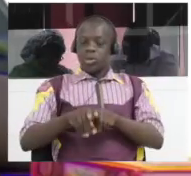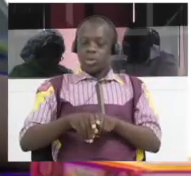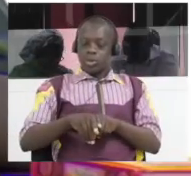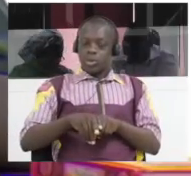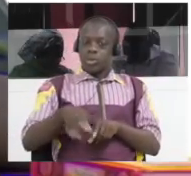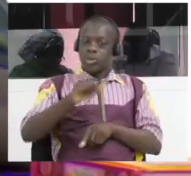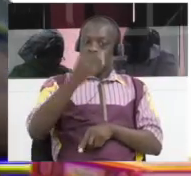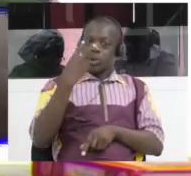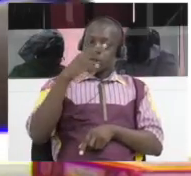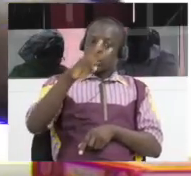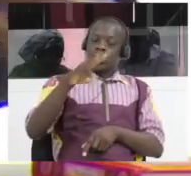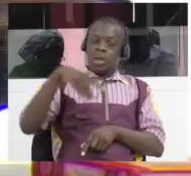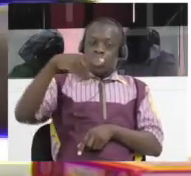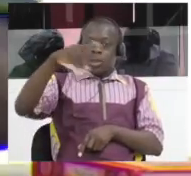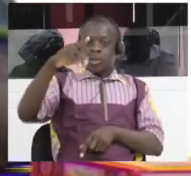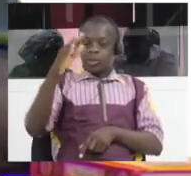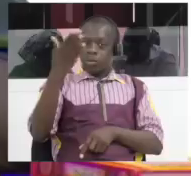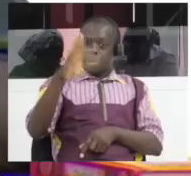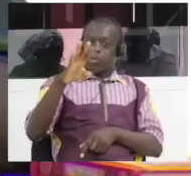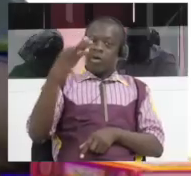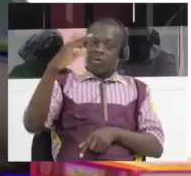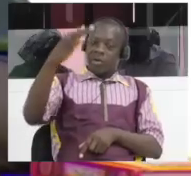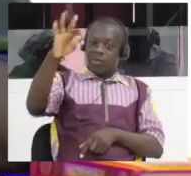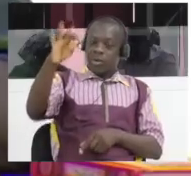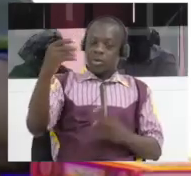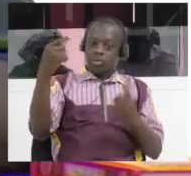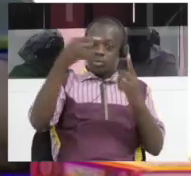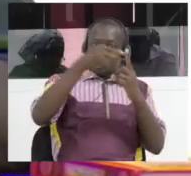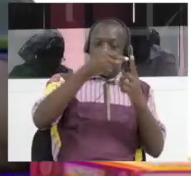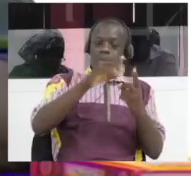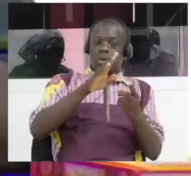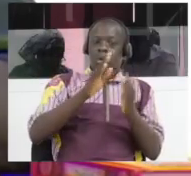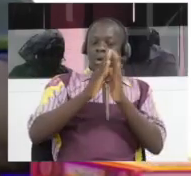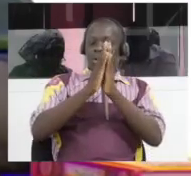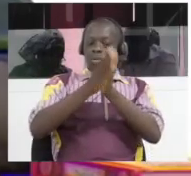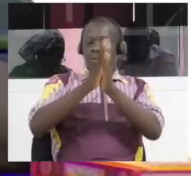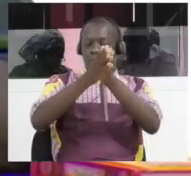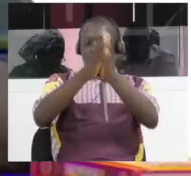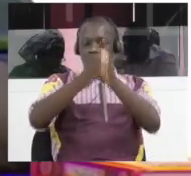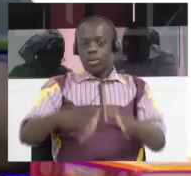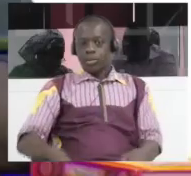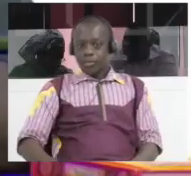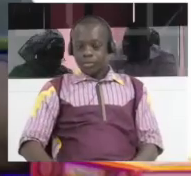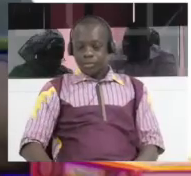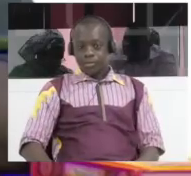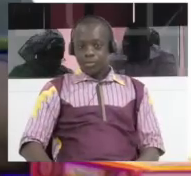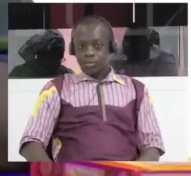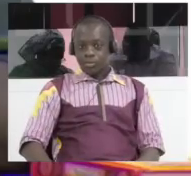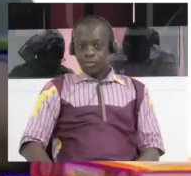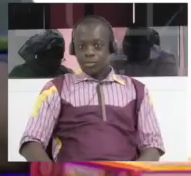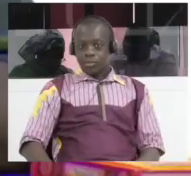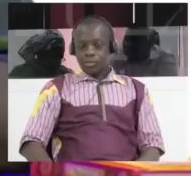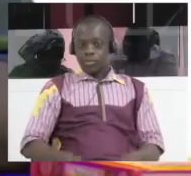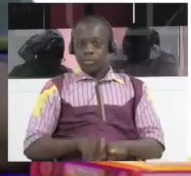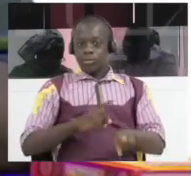then to see their progress from Farafene to Bara. So